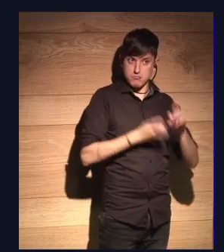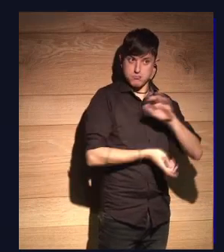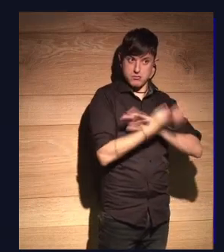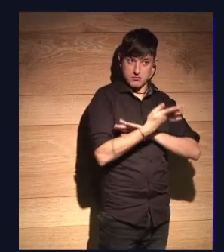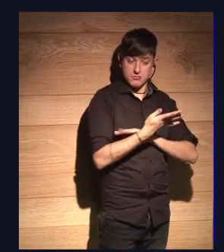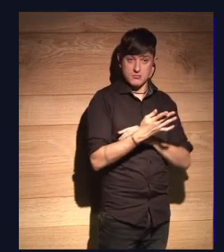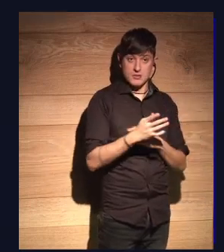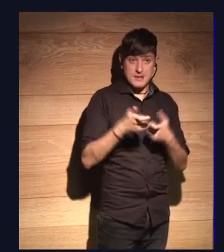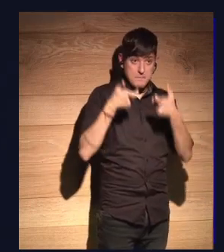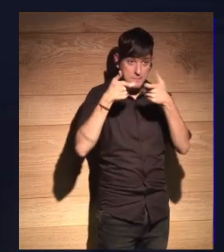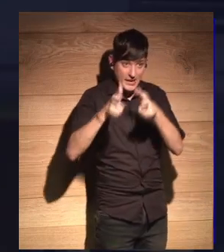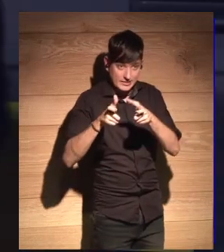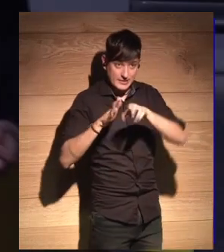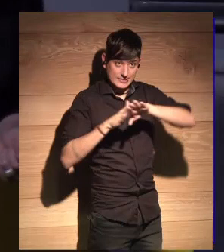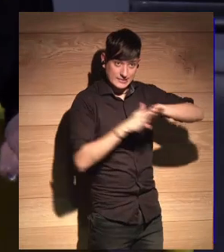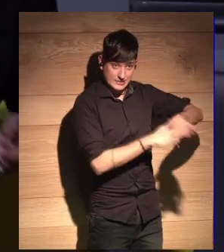we have another problem.